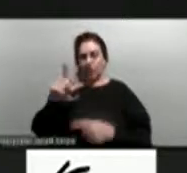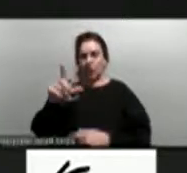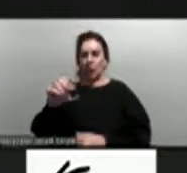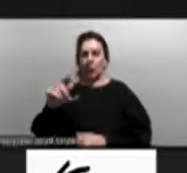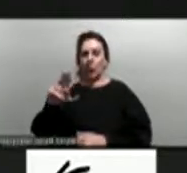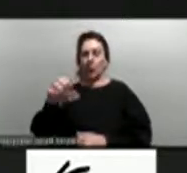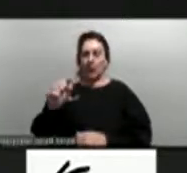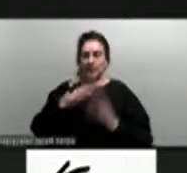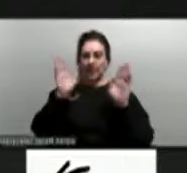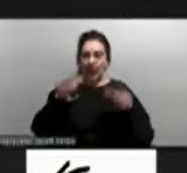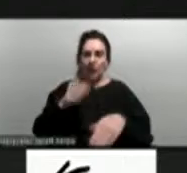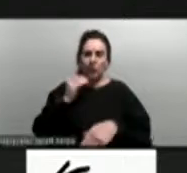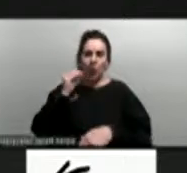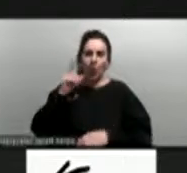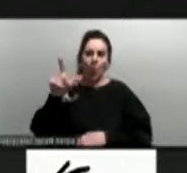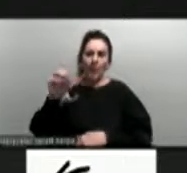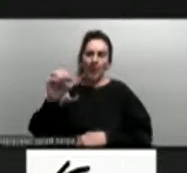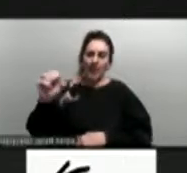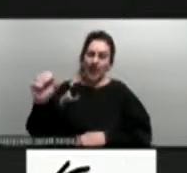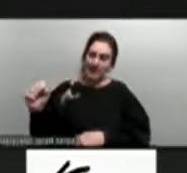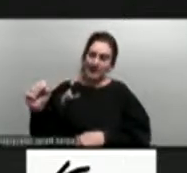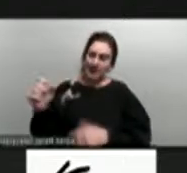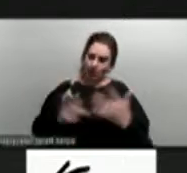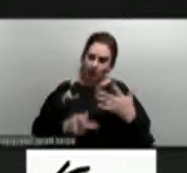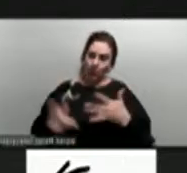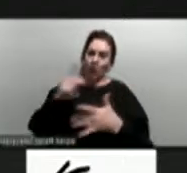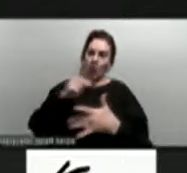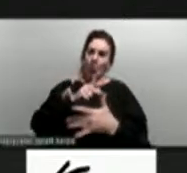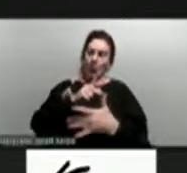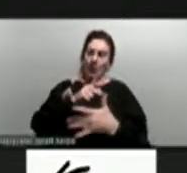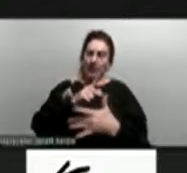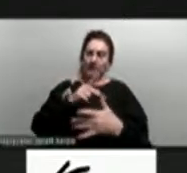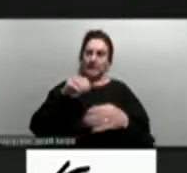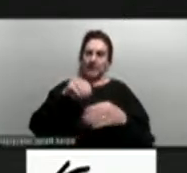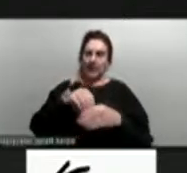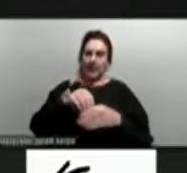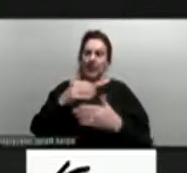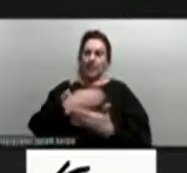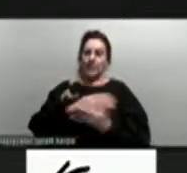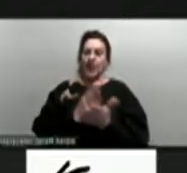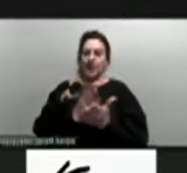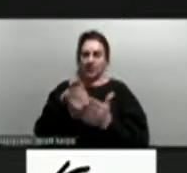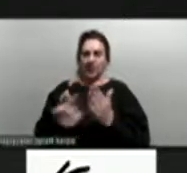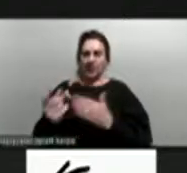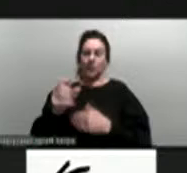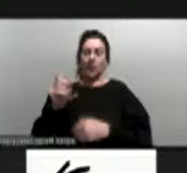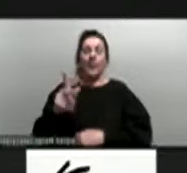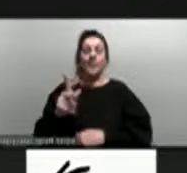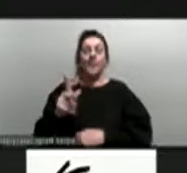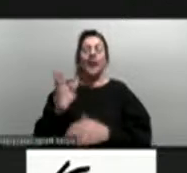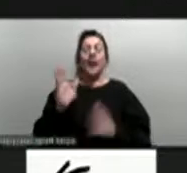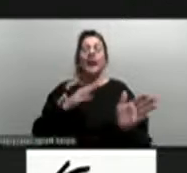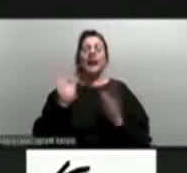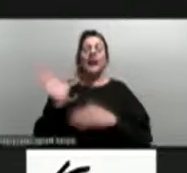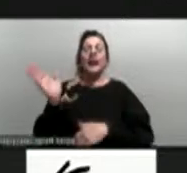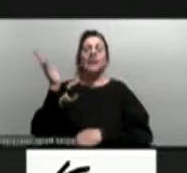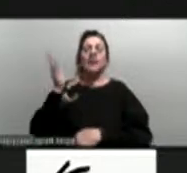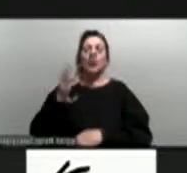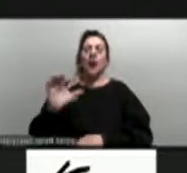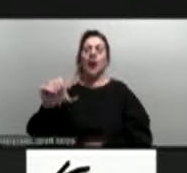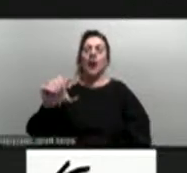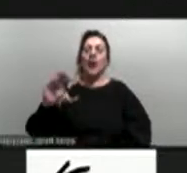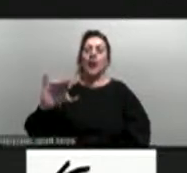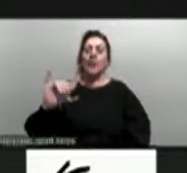Homeless Trust or homeless priorities are prioritized in the budget. Next speaker I have is Camila